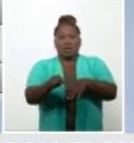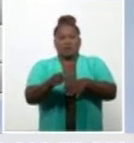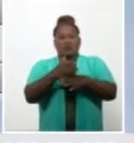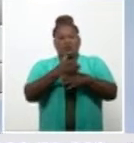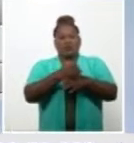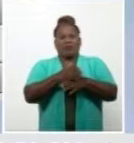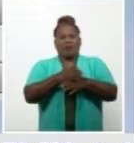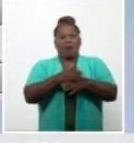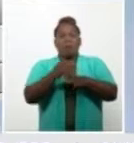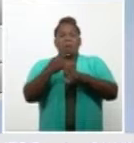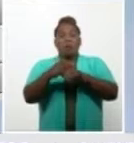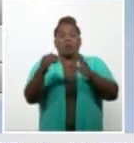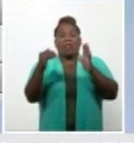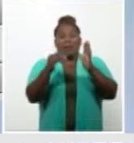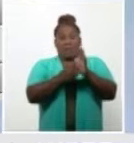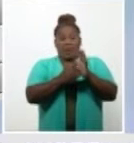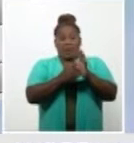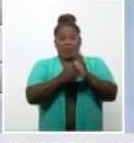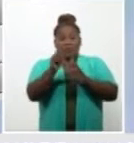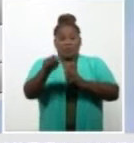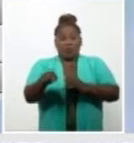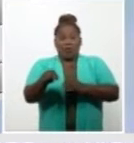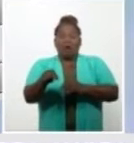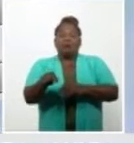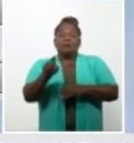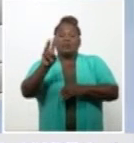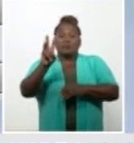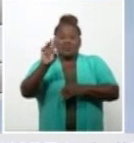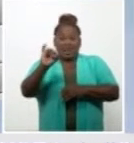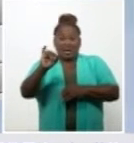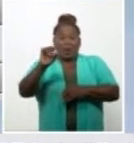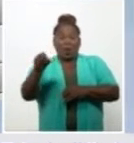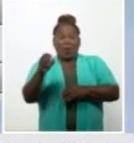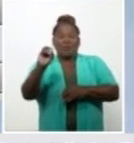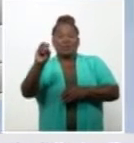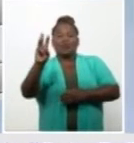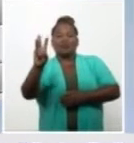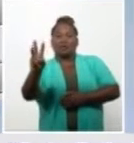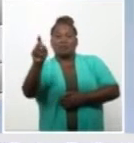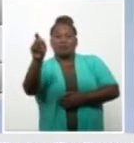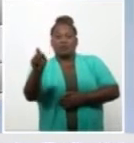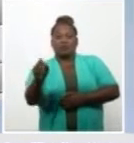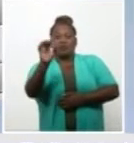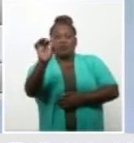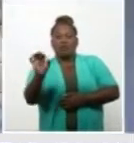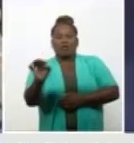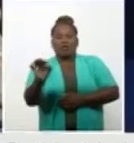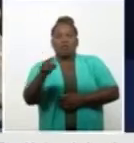there is no doubt that Brazil is becoming the epicenter of the disease.